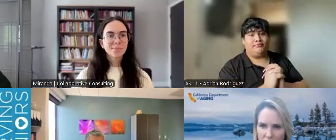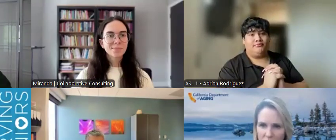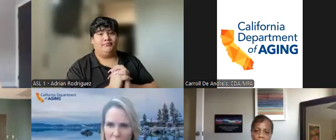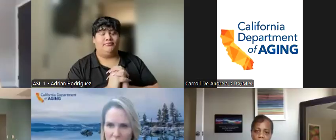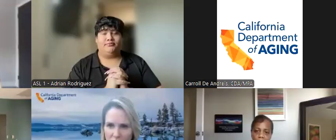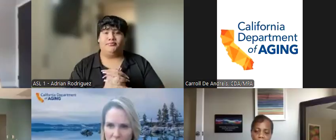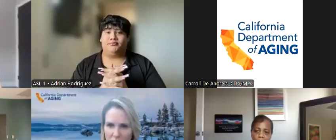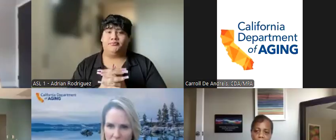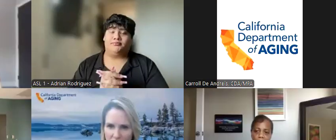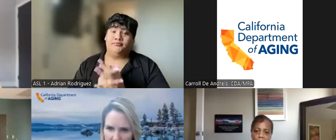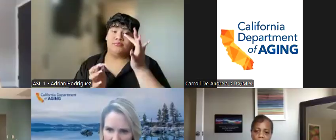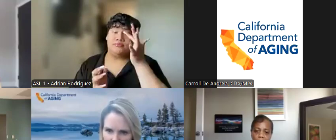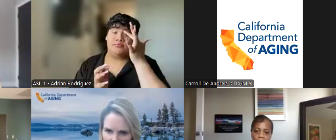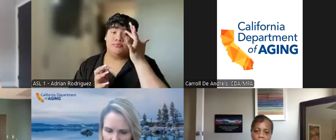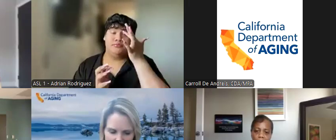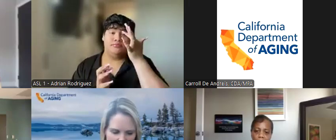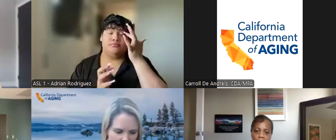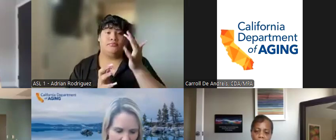It's Rafi. Yeah.